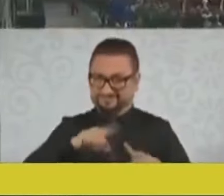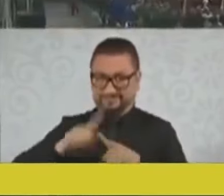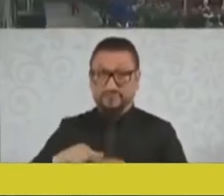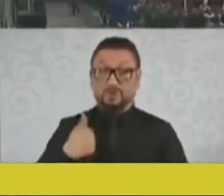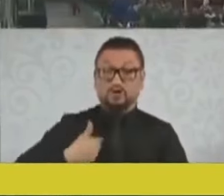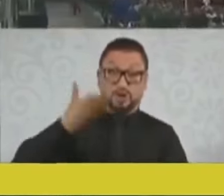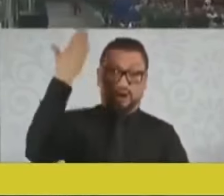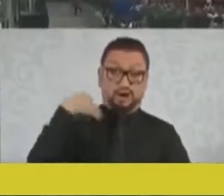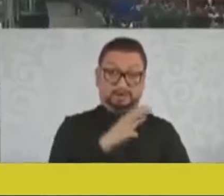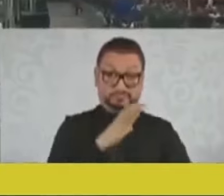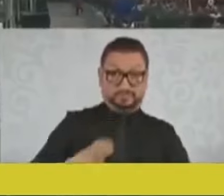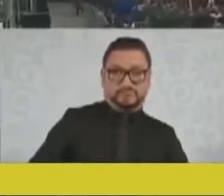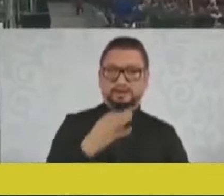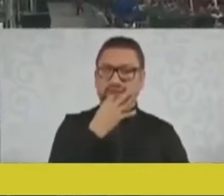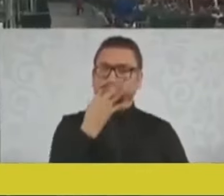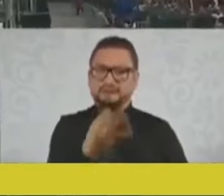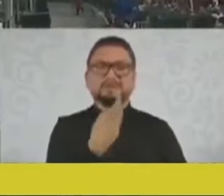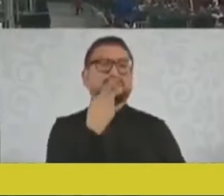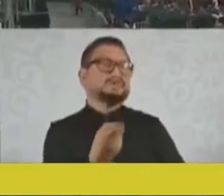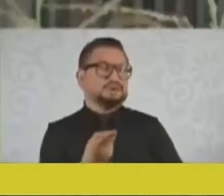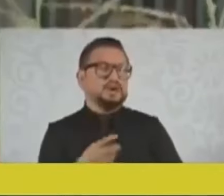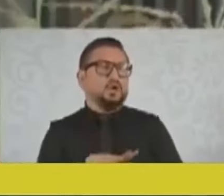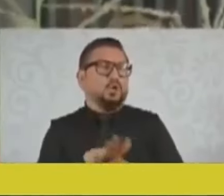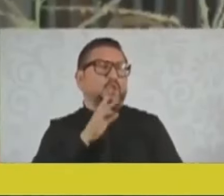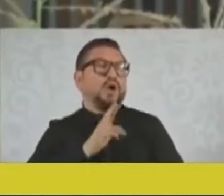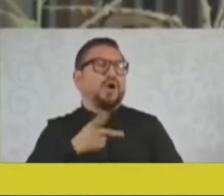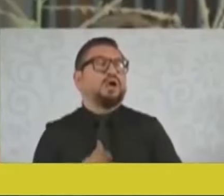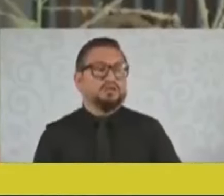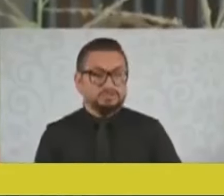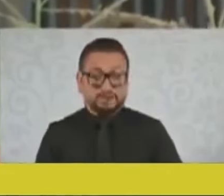but we will build more high schools in the country.